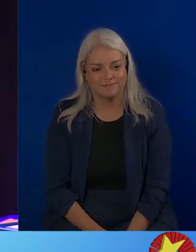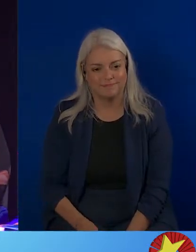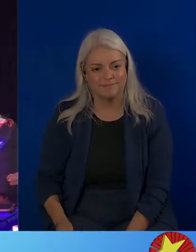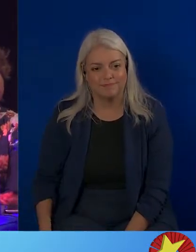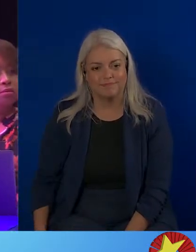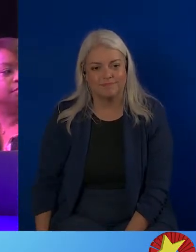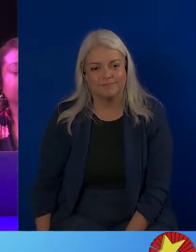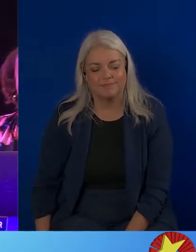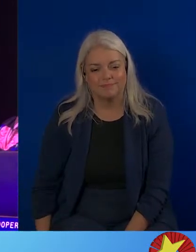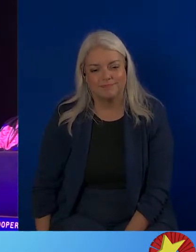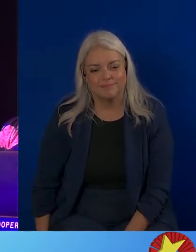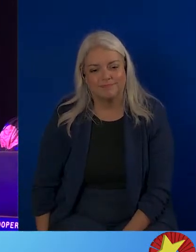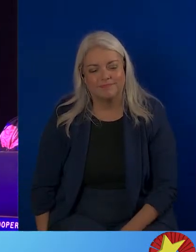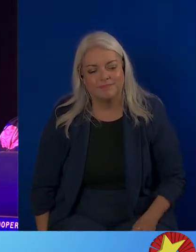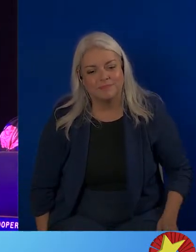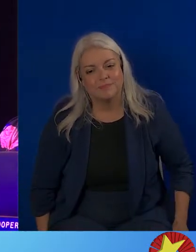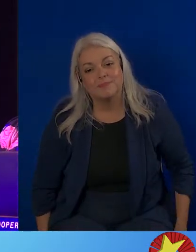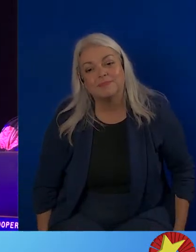Perfect, thank you.